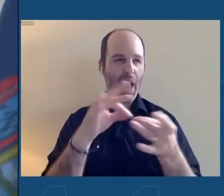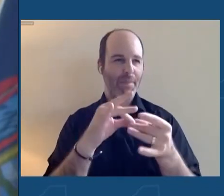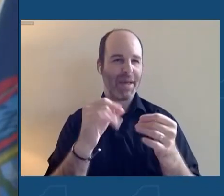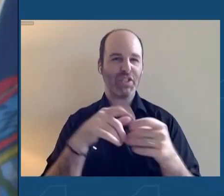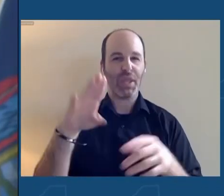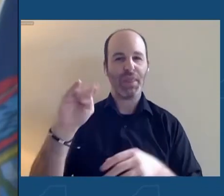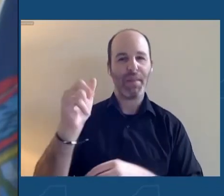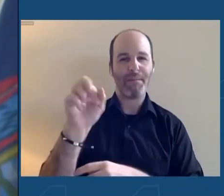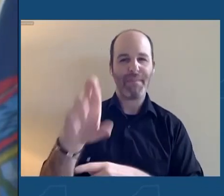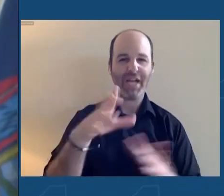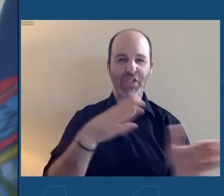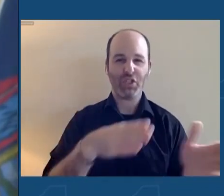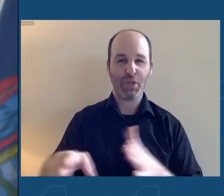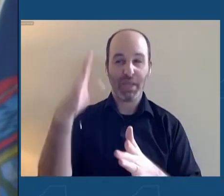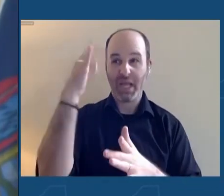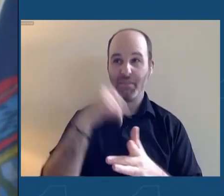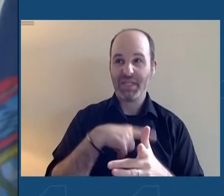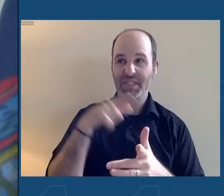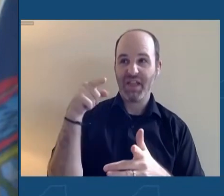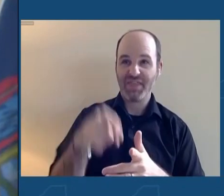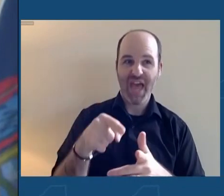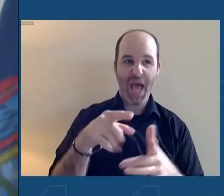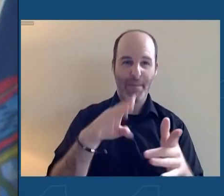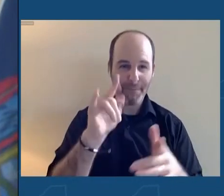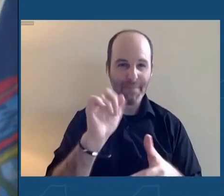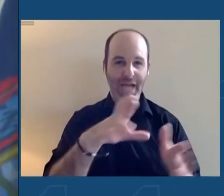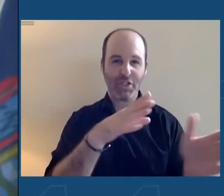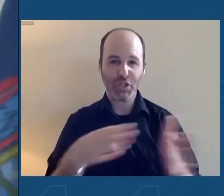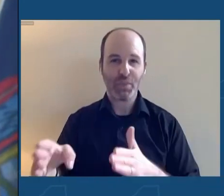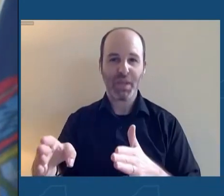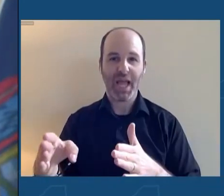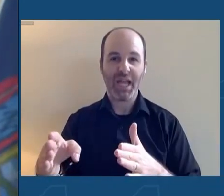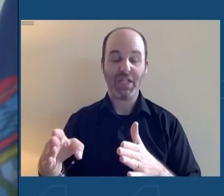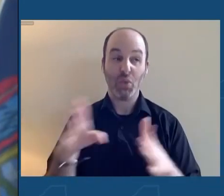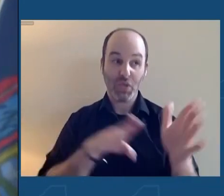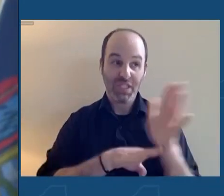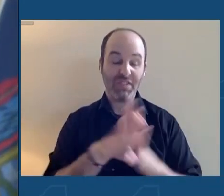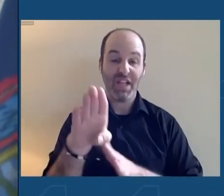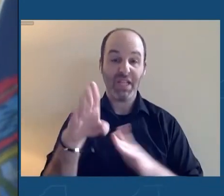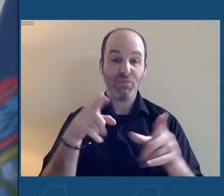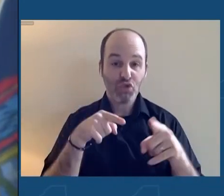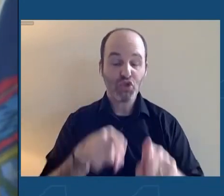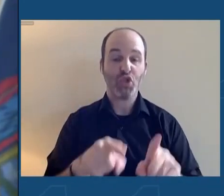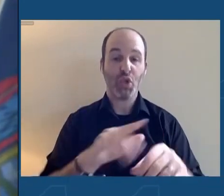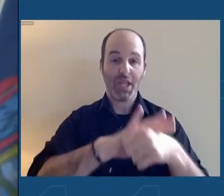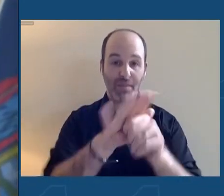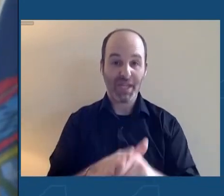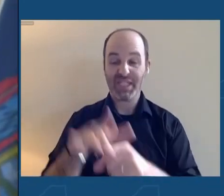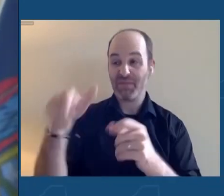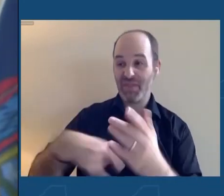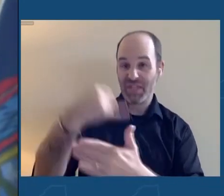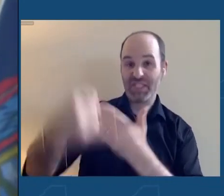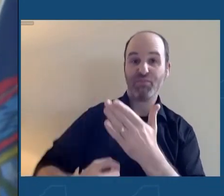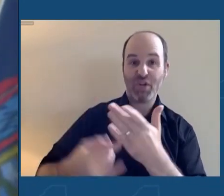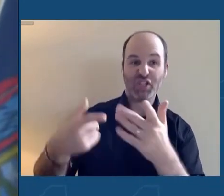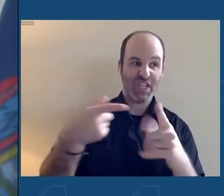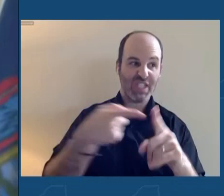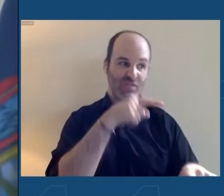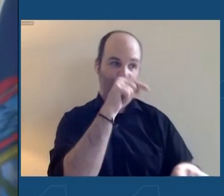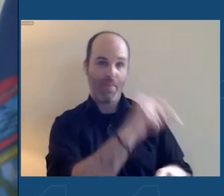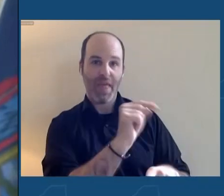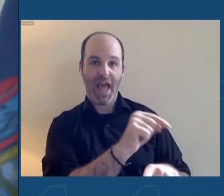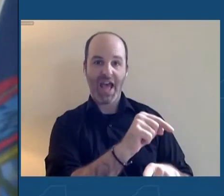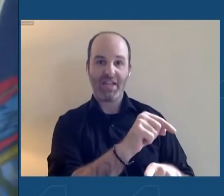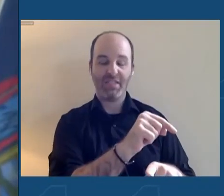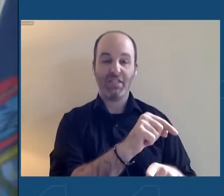was out of that master plan that was developed during the pandemic that this project evolved from. So I want to thank the